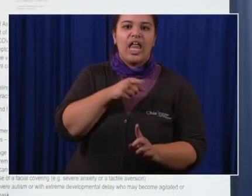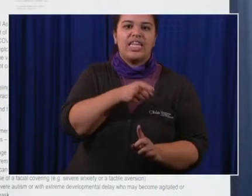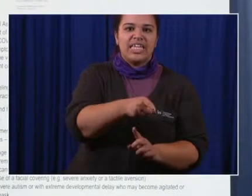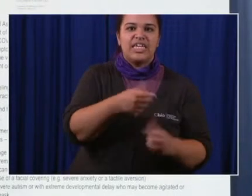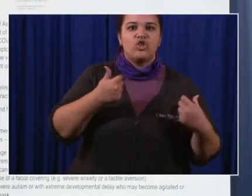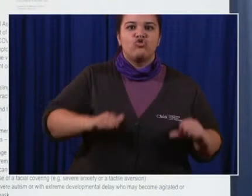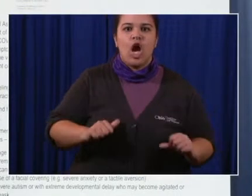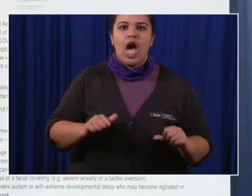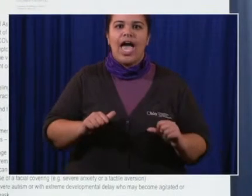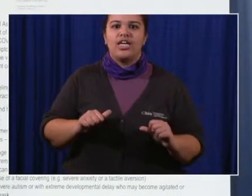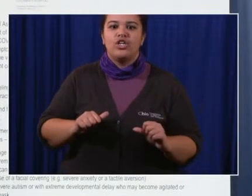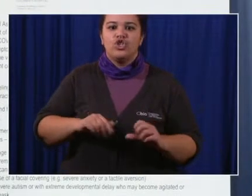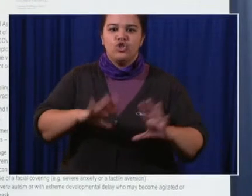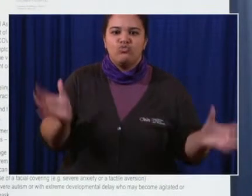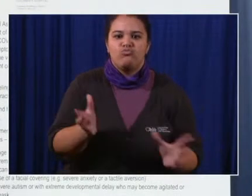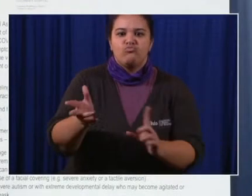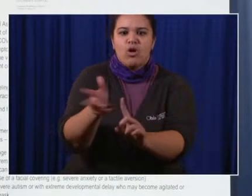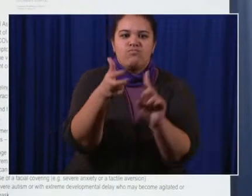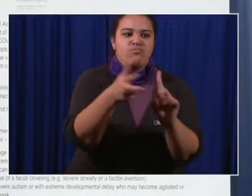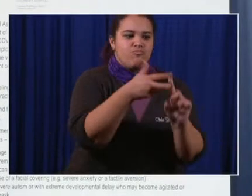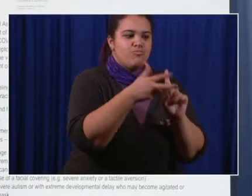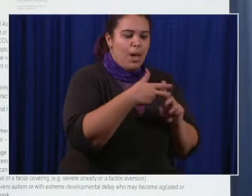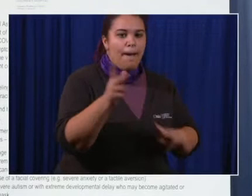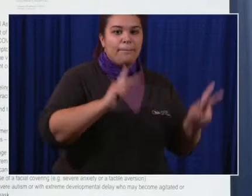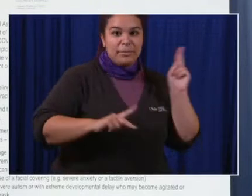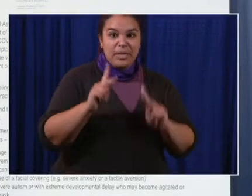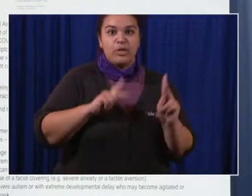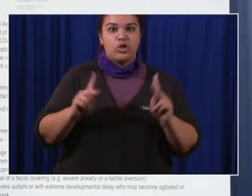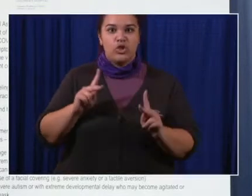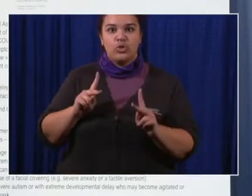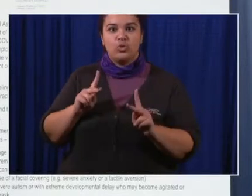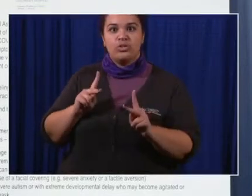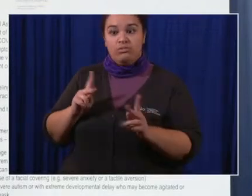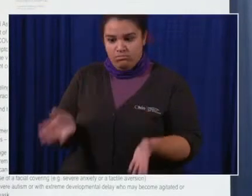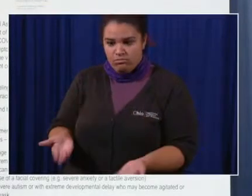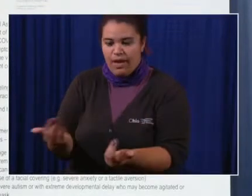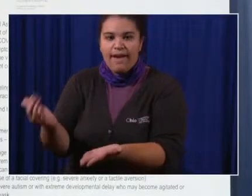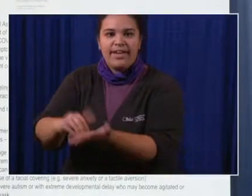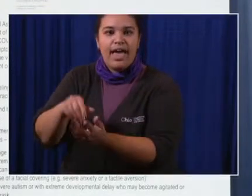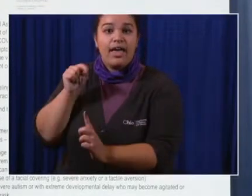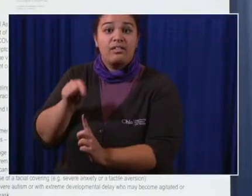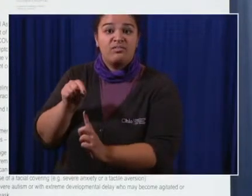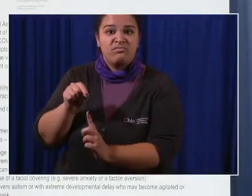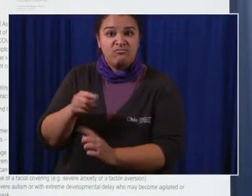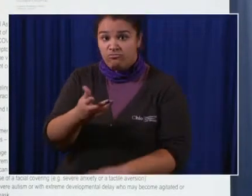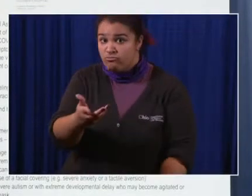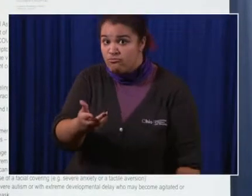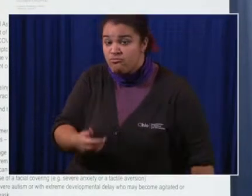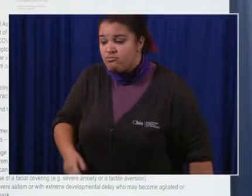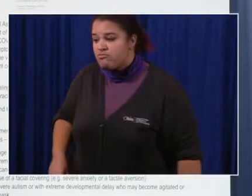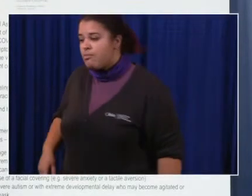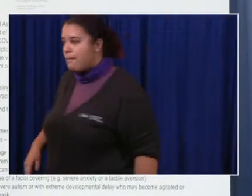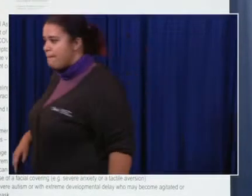He will do what I ask him to do and what I tell him to do as far as how he lobbies. That's the way it works.